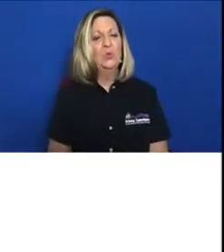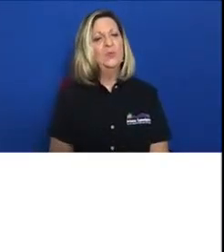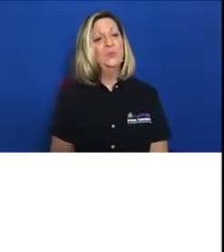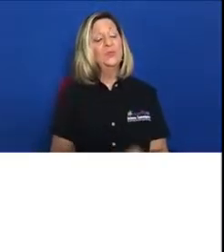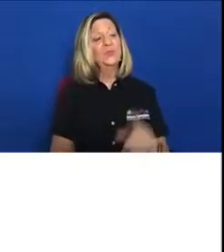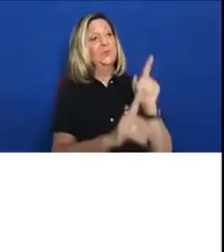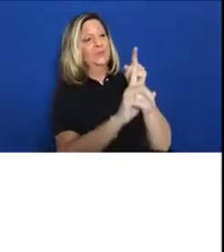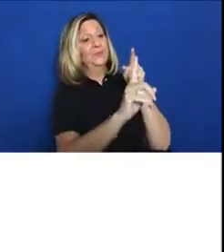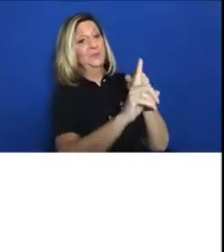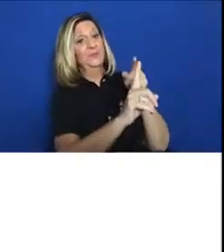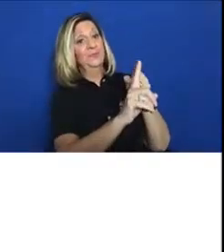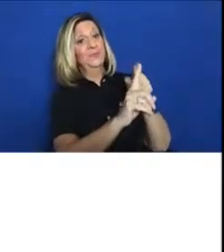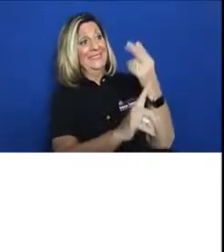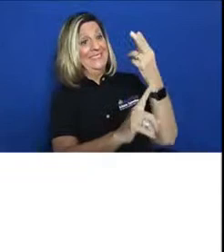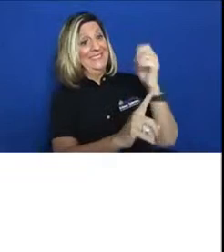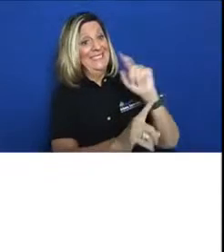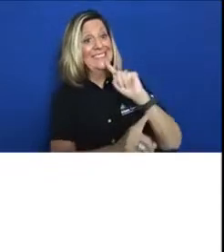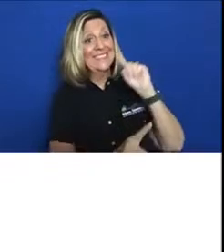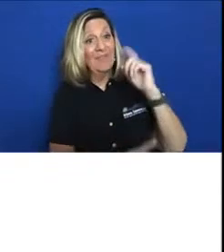This is Andrew.